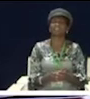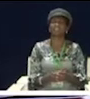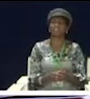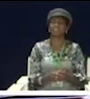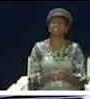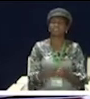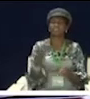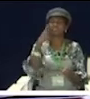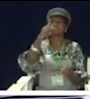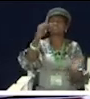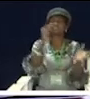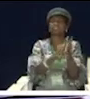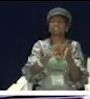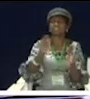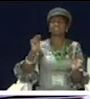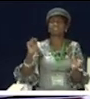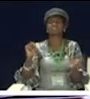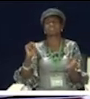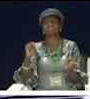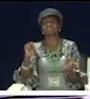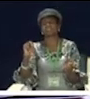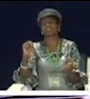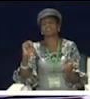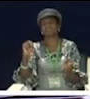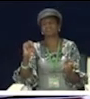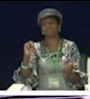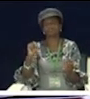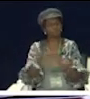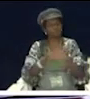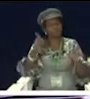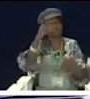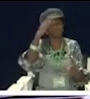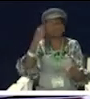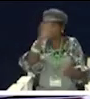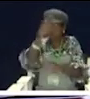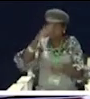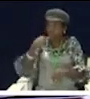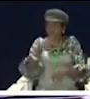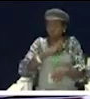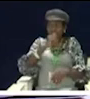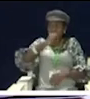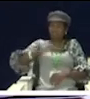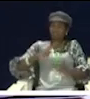for 1,000 naira? Don't you know who I am?"